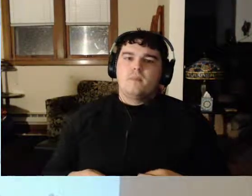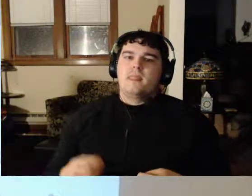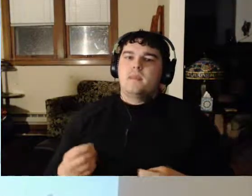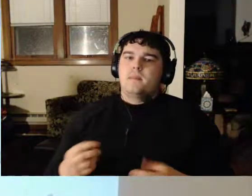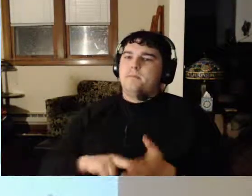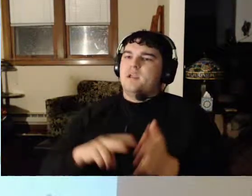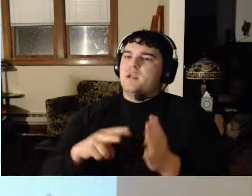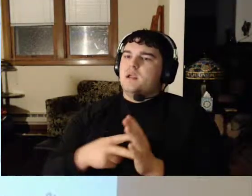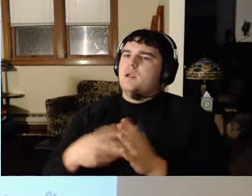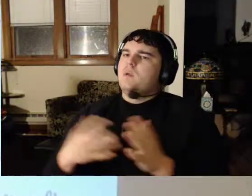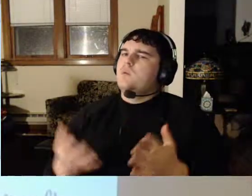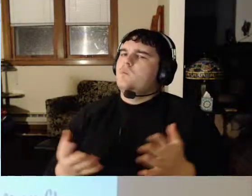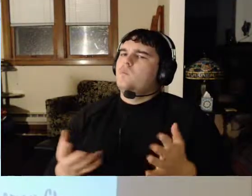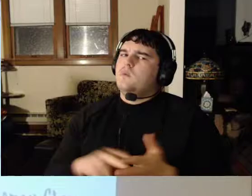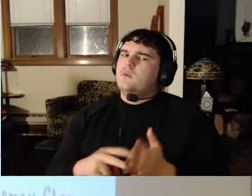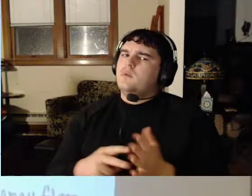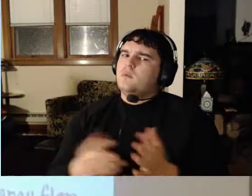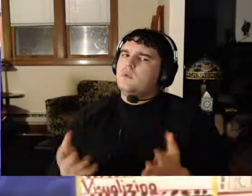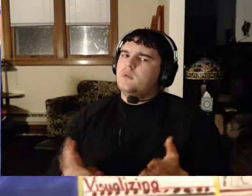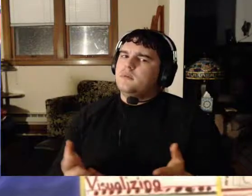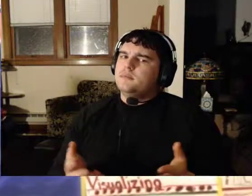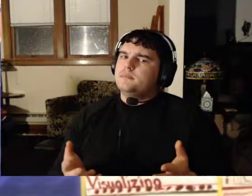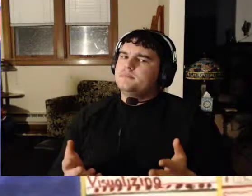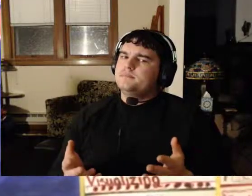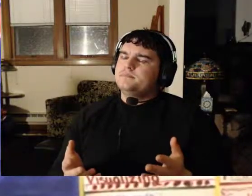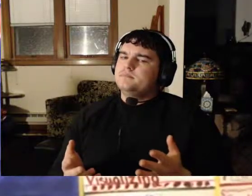the way we talked about it in class?